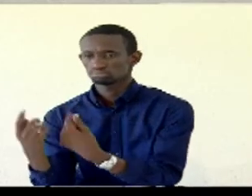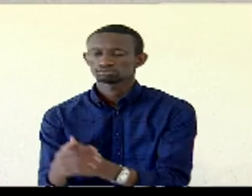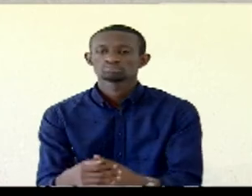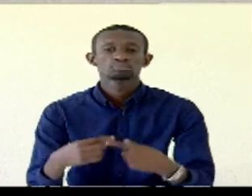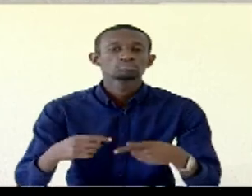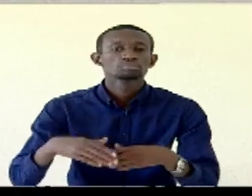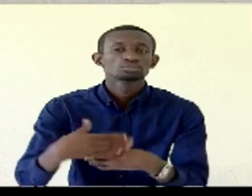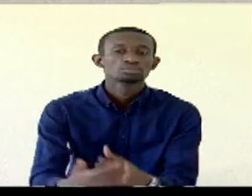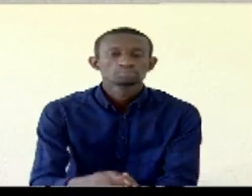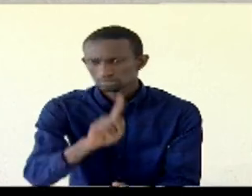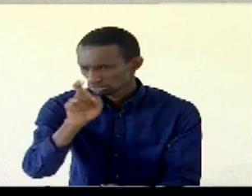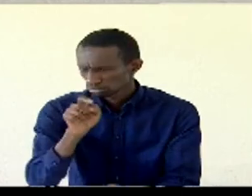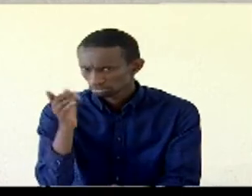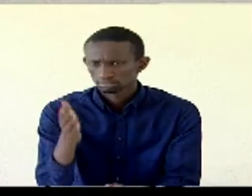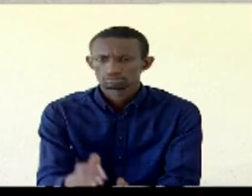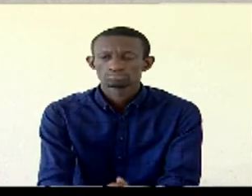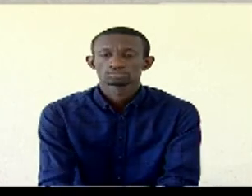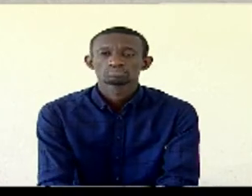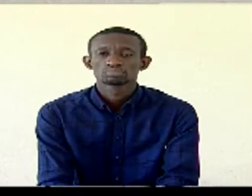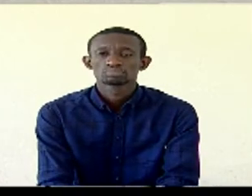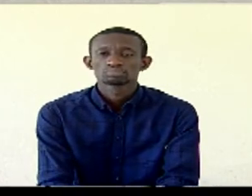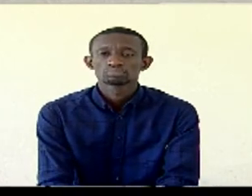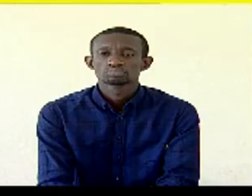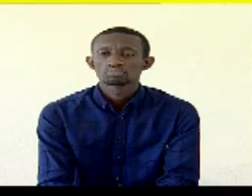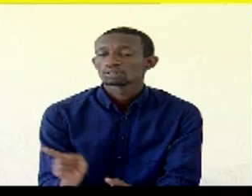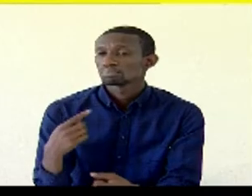But the question is that all?